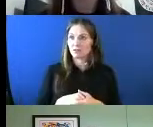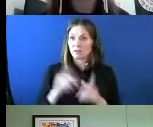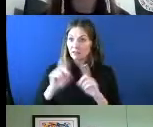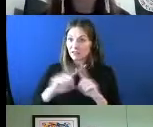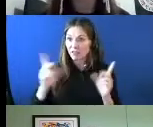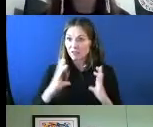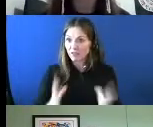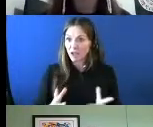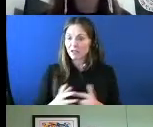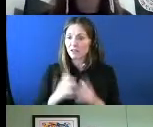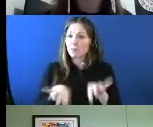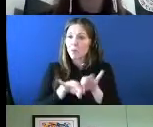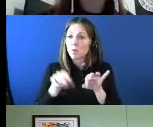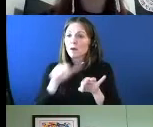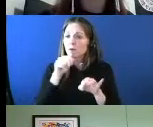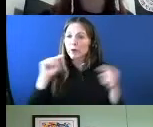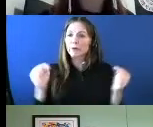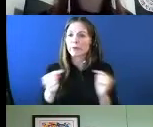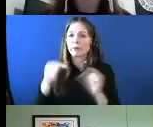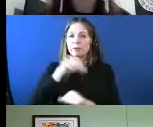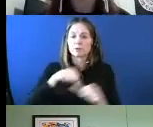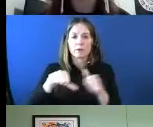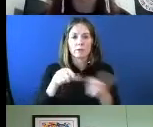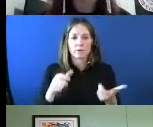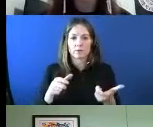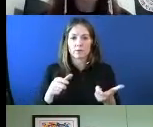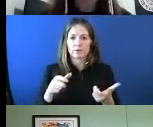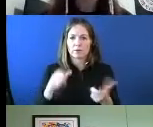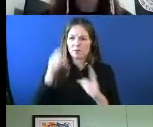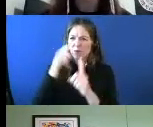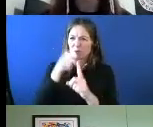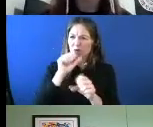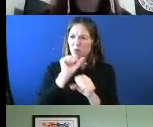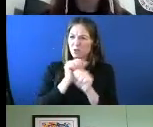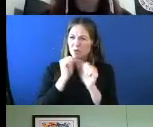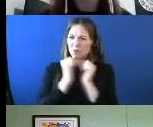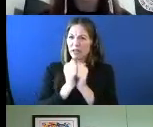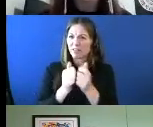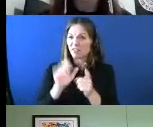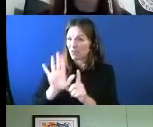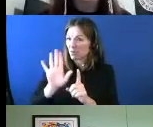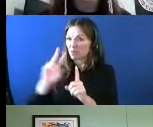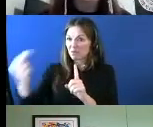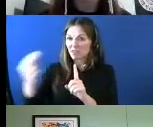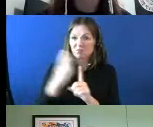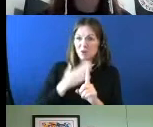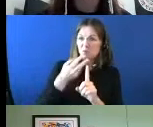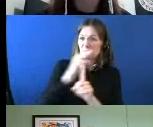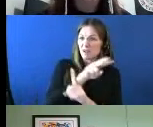not harming each other. And it's about learning to work together. And there is